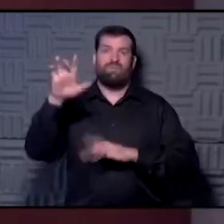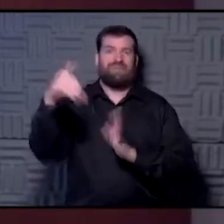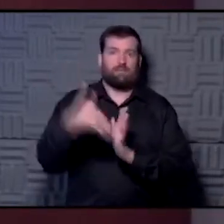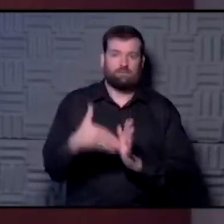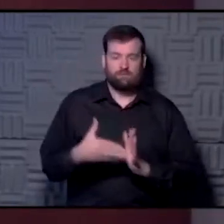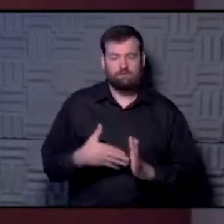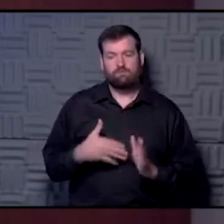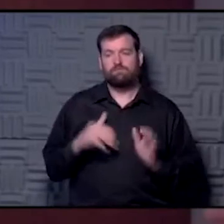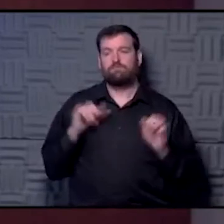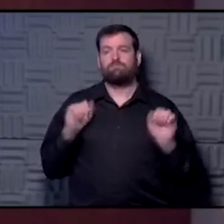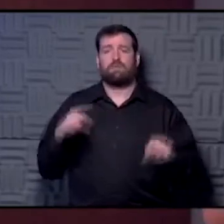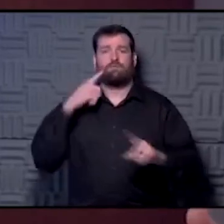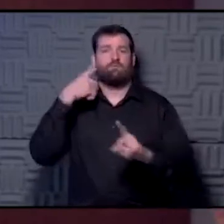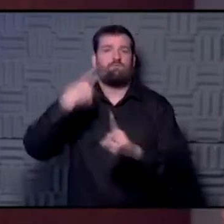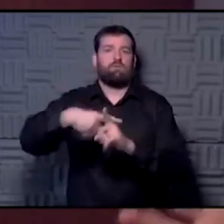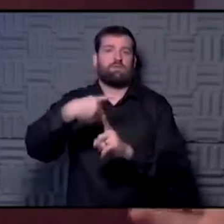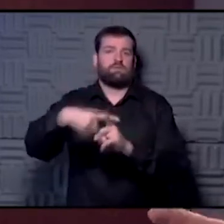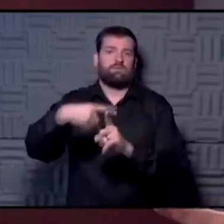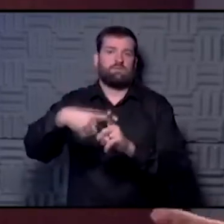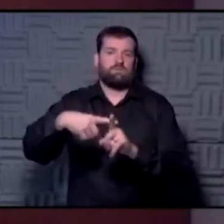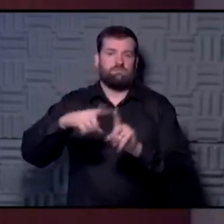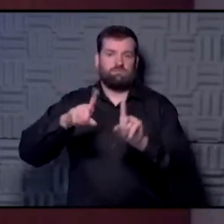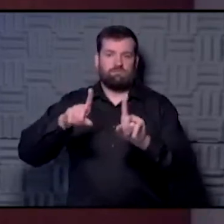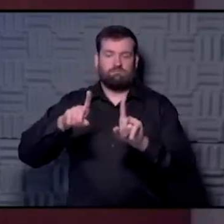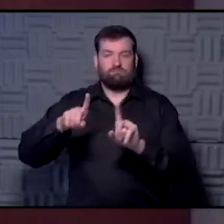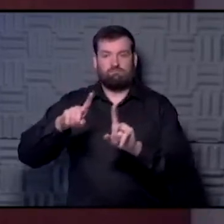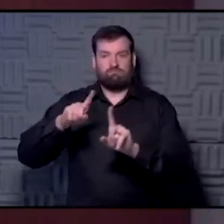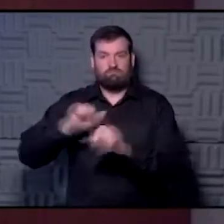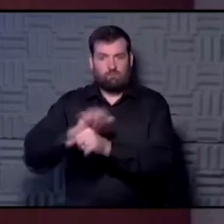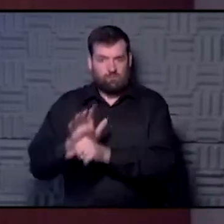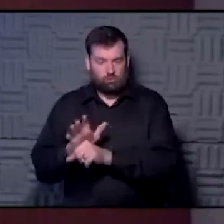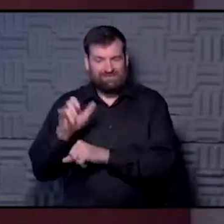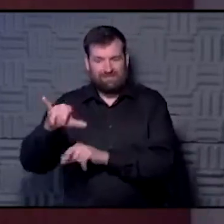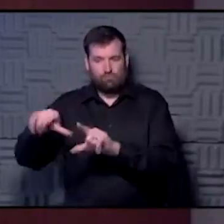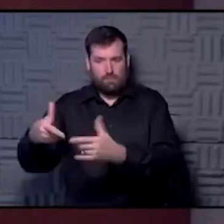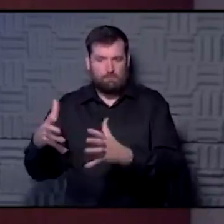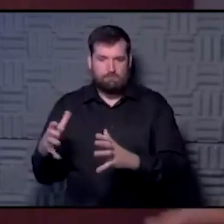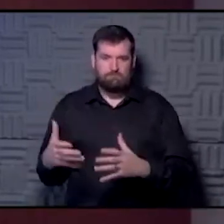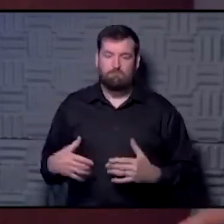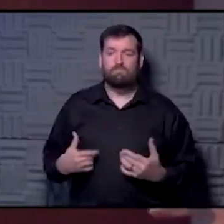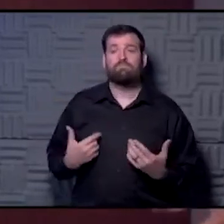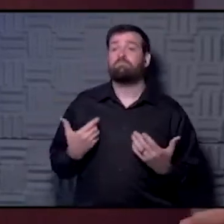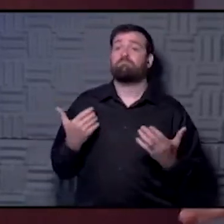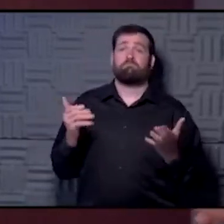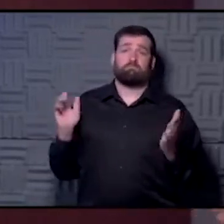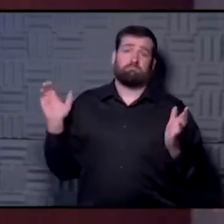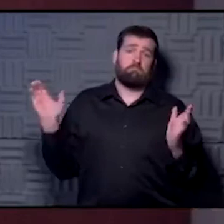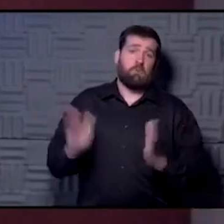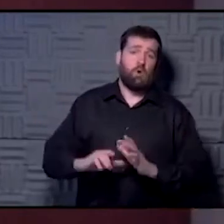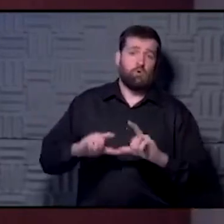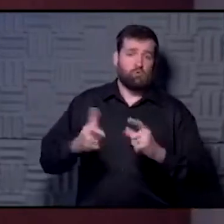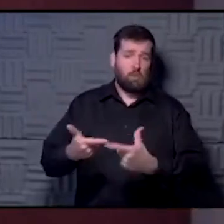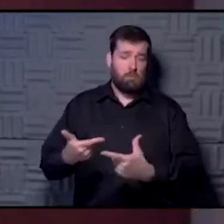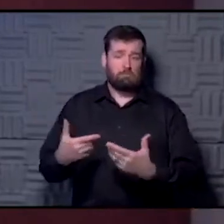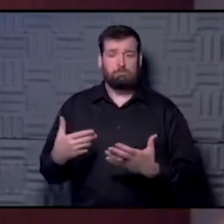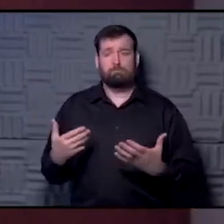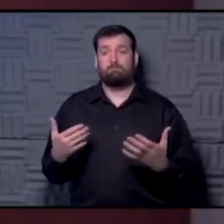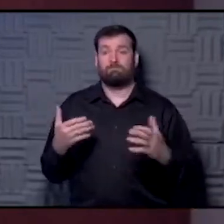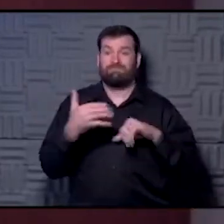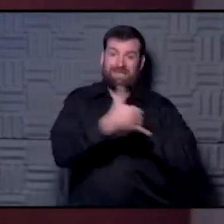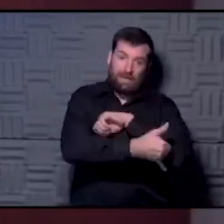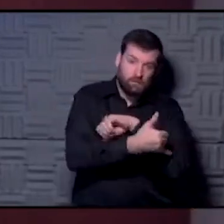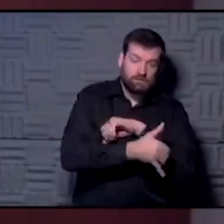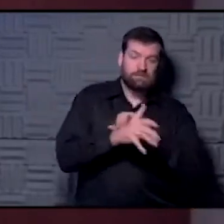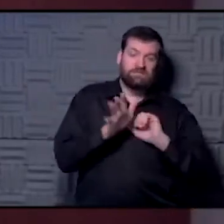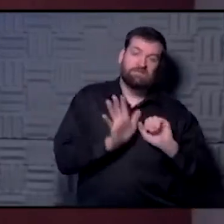likelihood of having a positive person within that group. And unfortunately, the smaller groups in or counties all